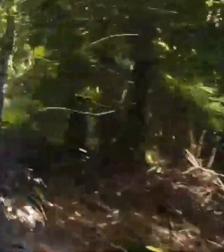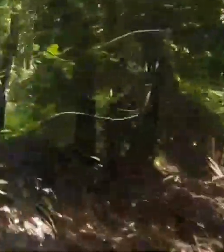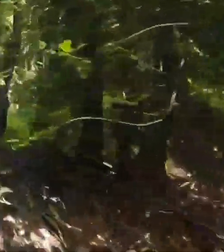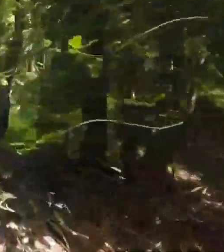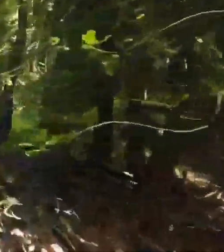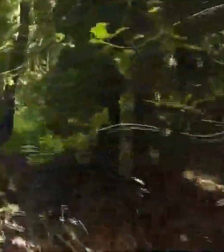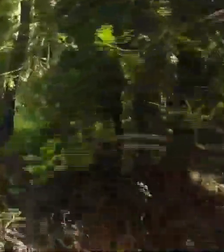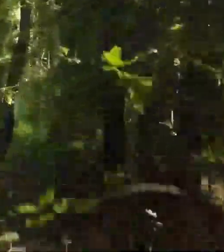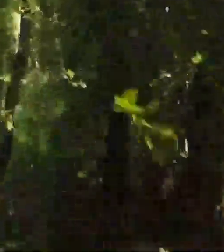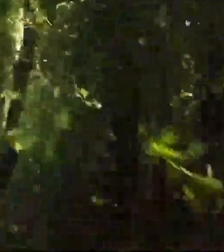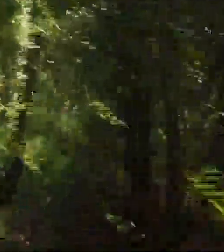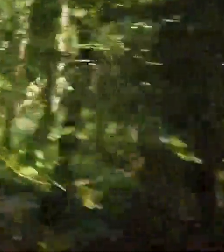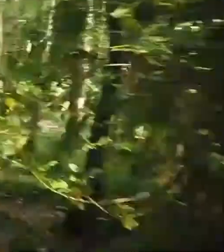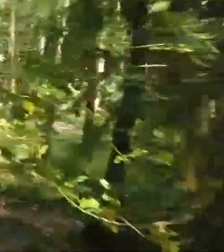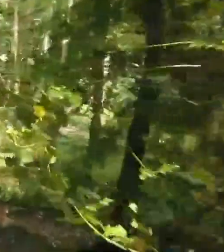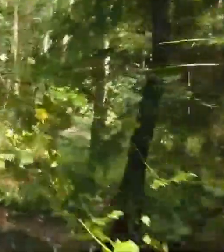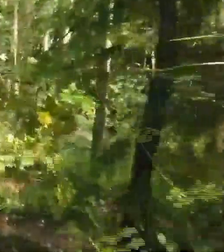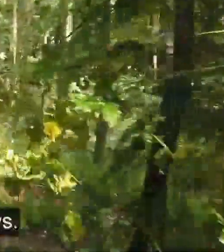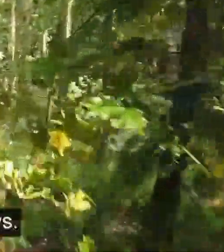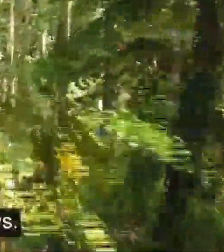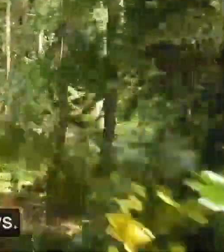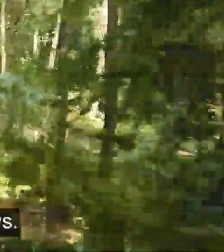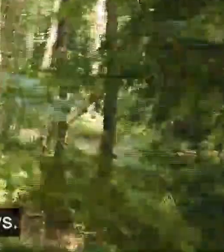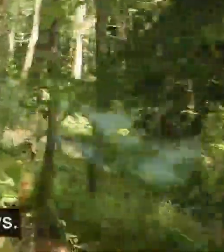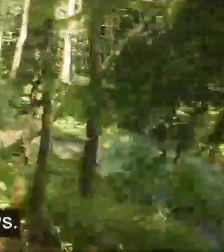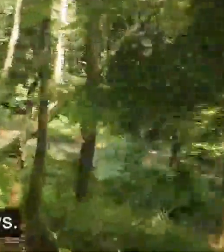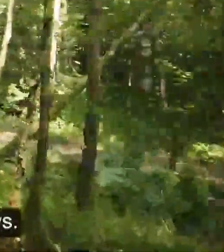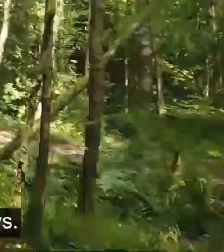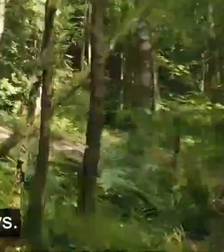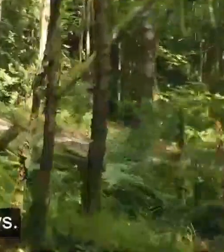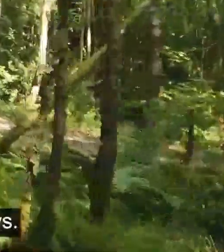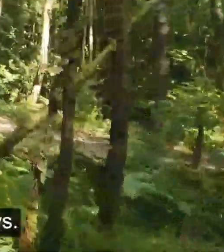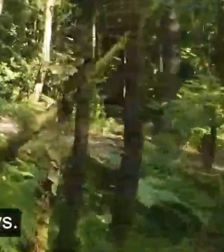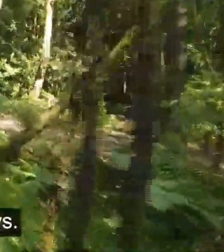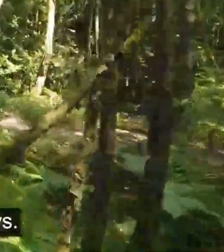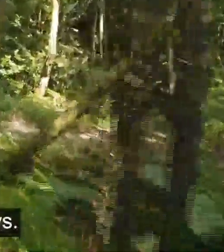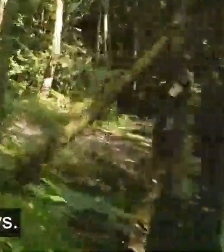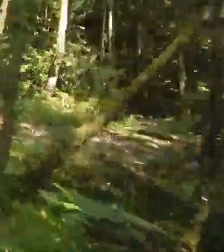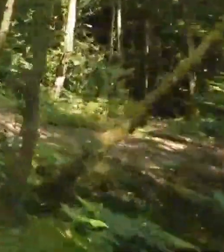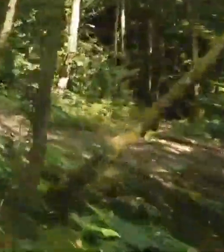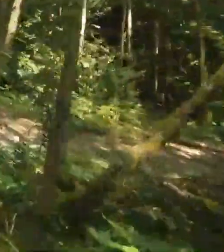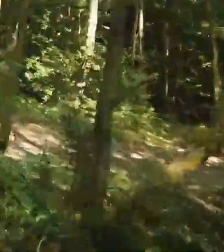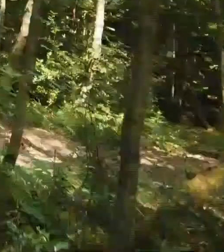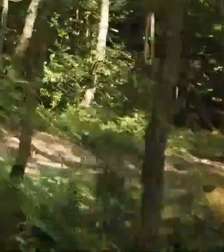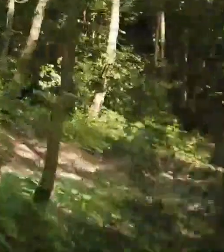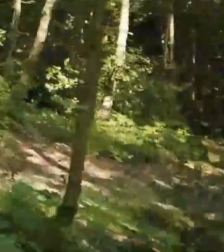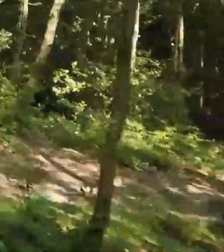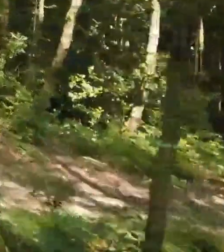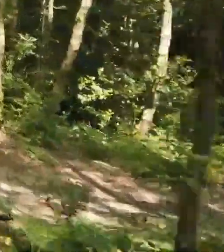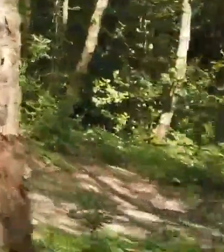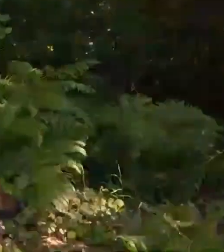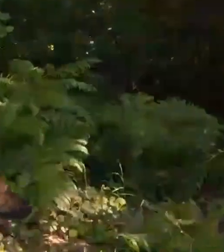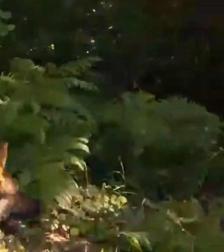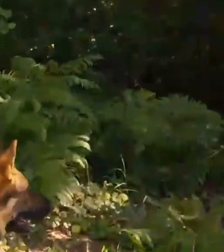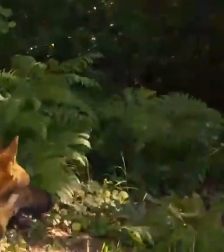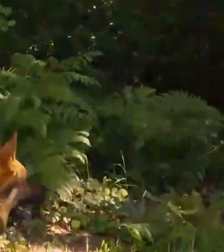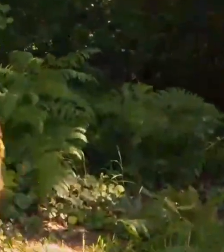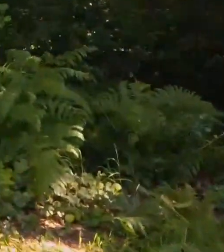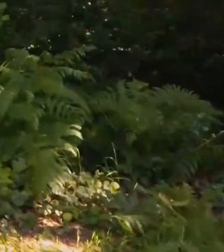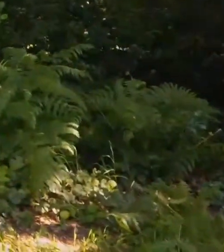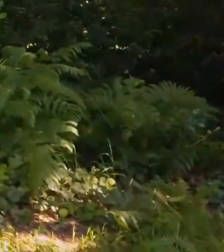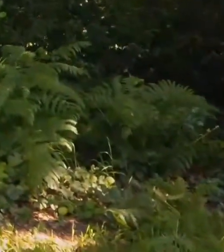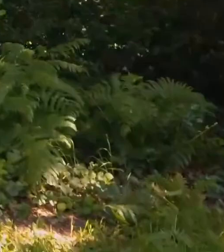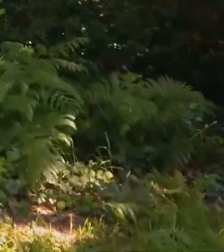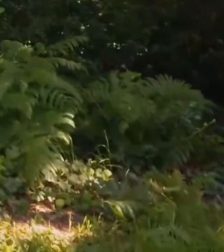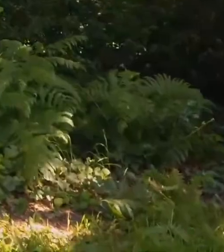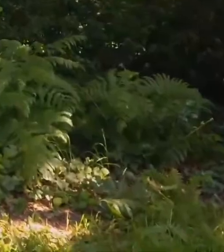tracking, searching, that sort of stuff. Obviously loves playing with her toys. Sina's favourite toy is a ragger. Sina, what's